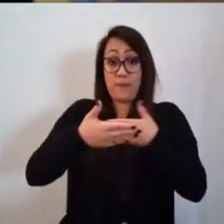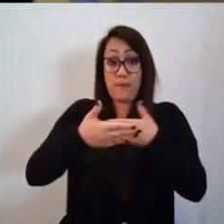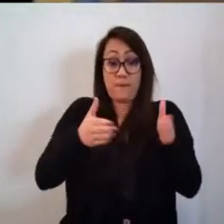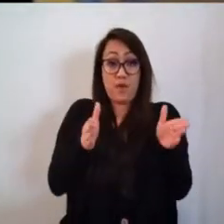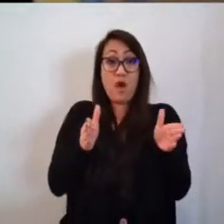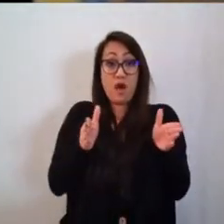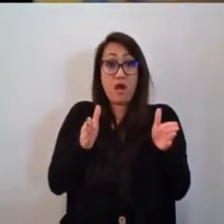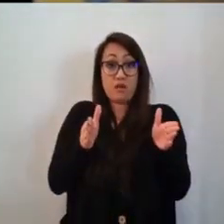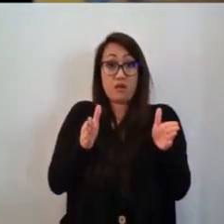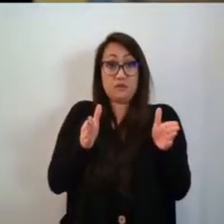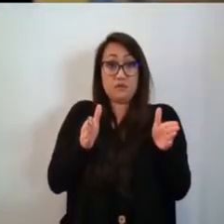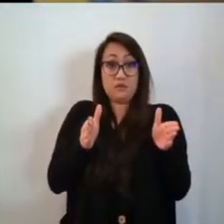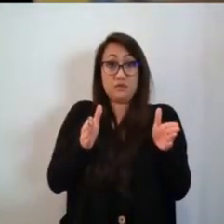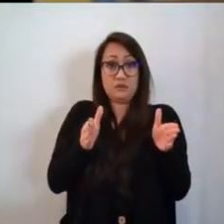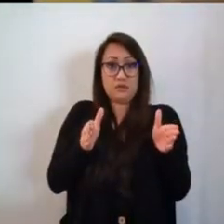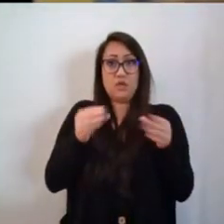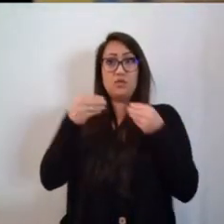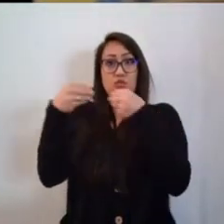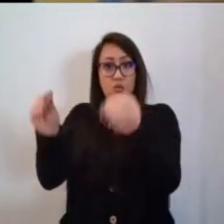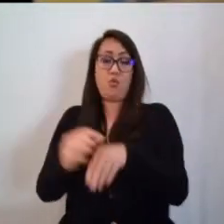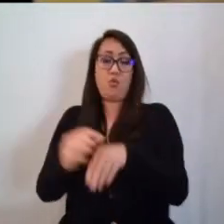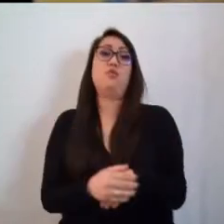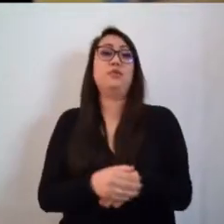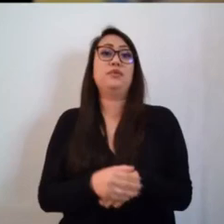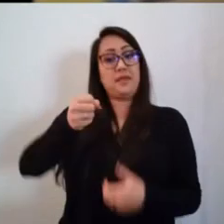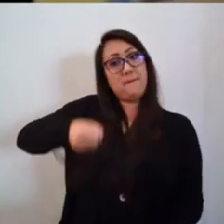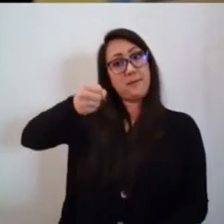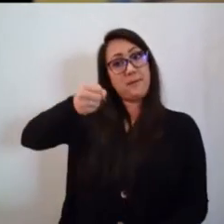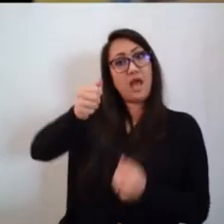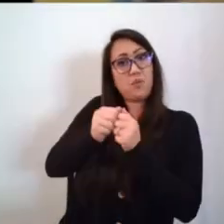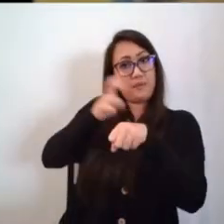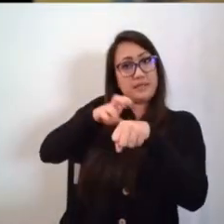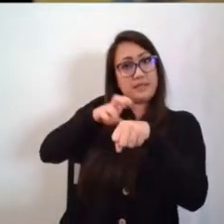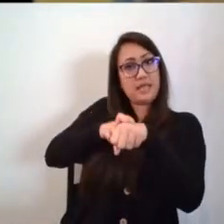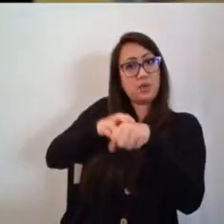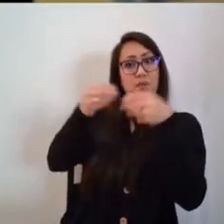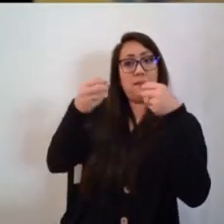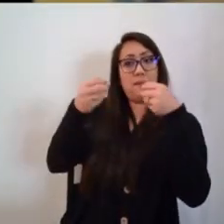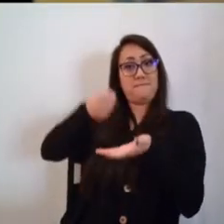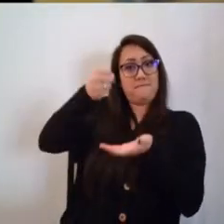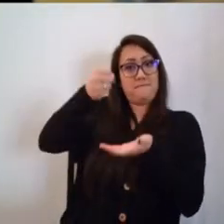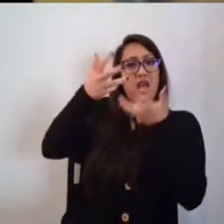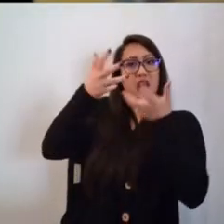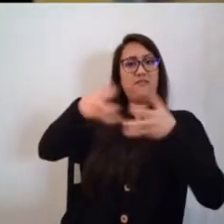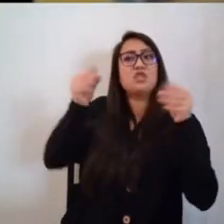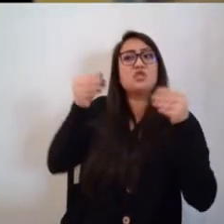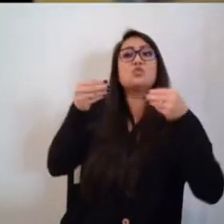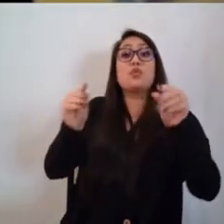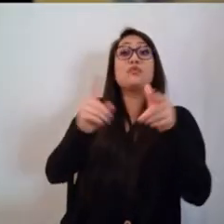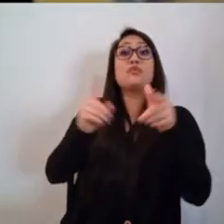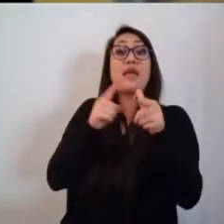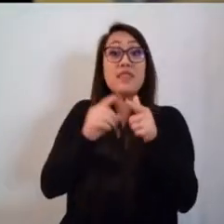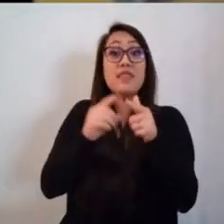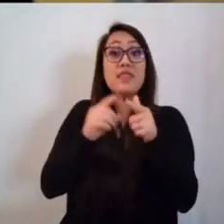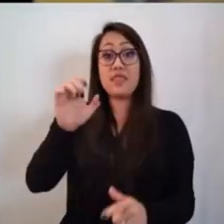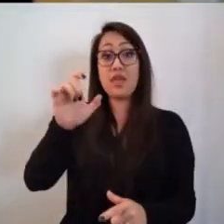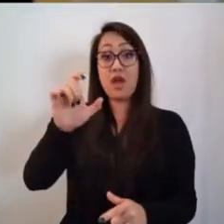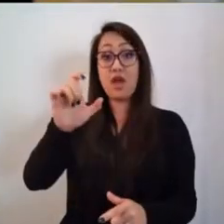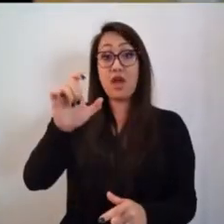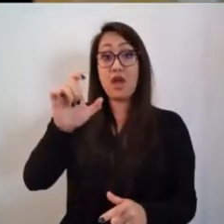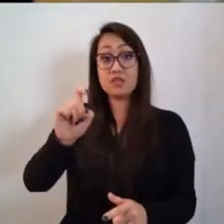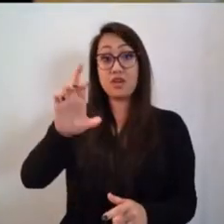He carried the potatoes in. Then he sold his ox cart. Then